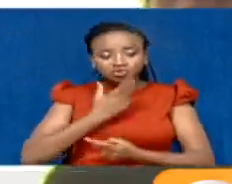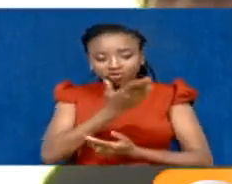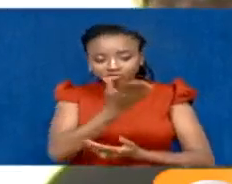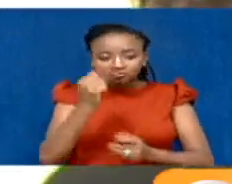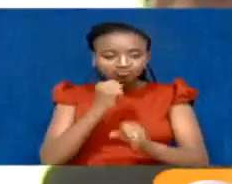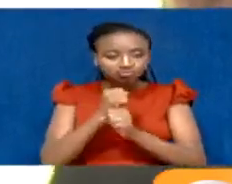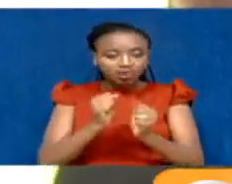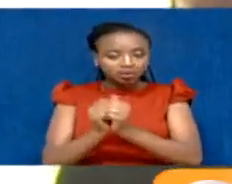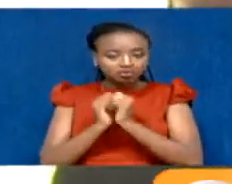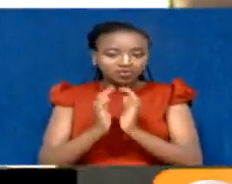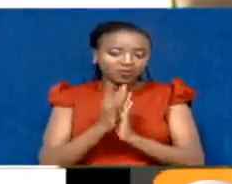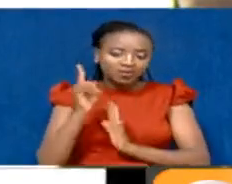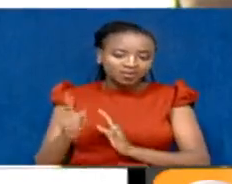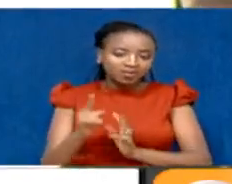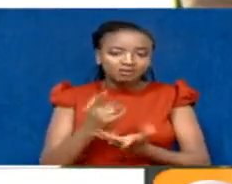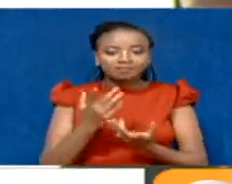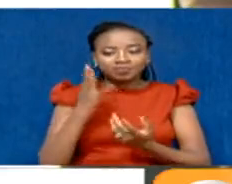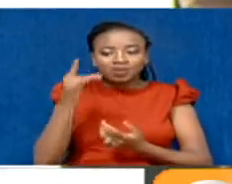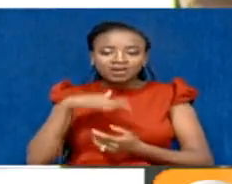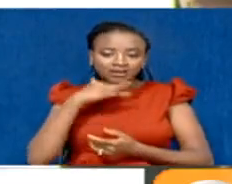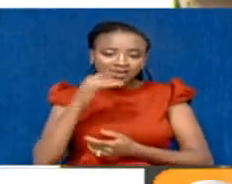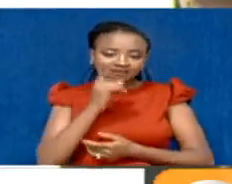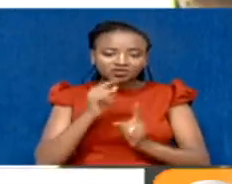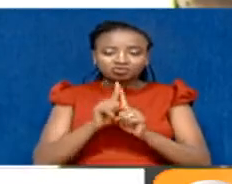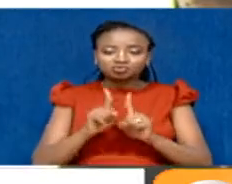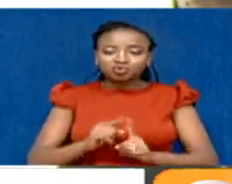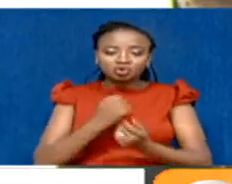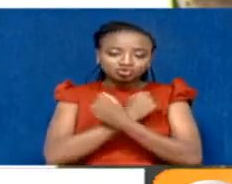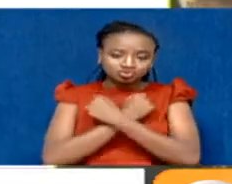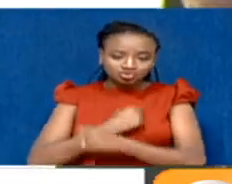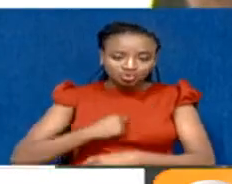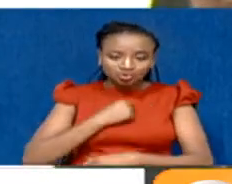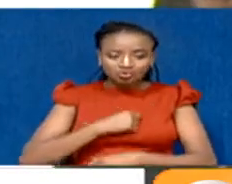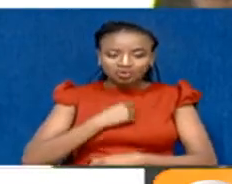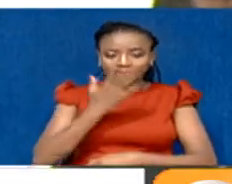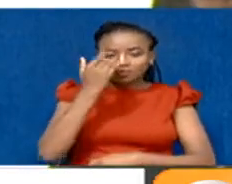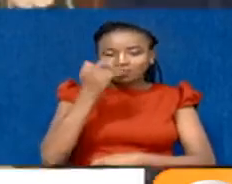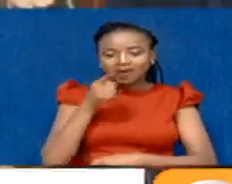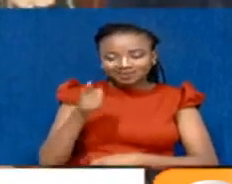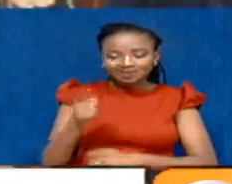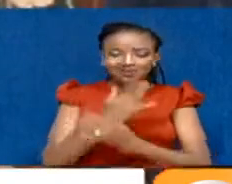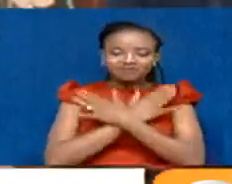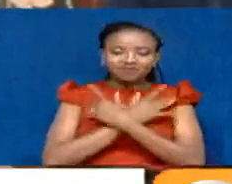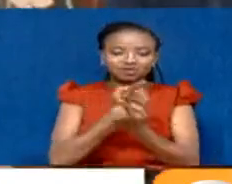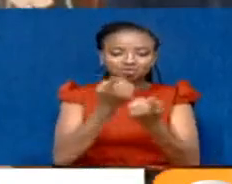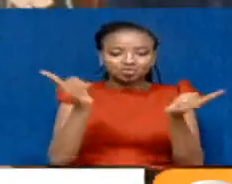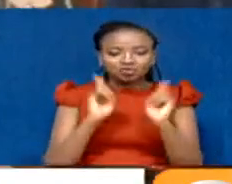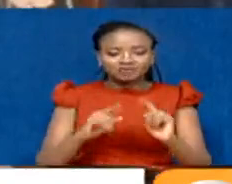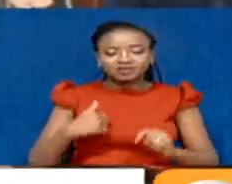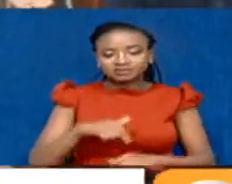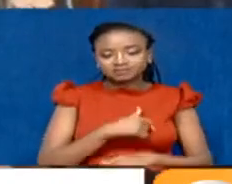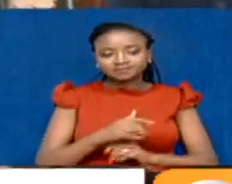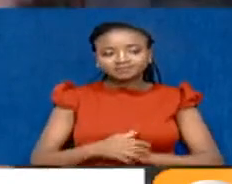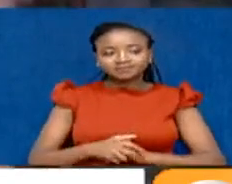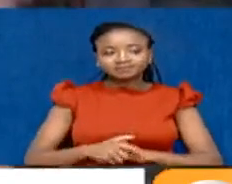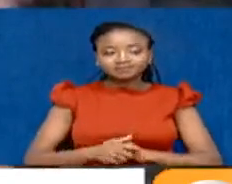friend. And I'm sorry to all of you that God chose this time to take a friend away from us. Odinga's visit to Homa